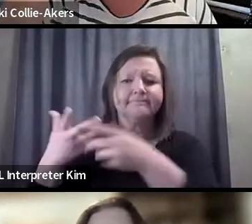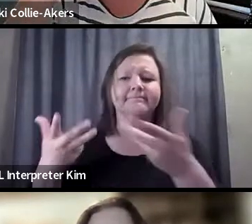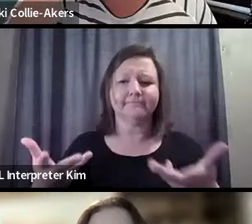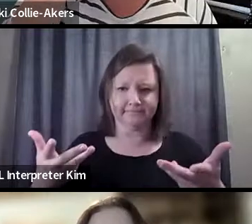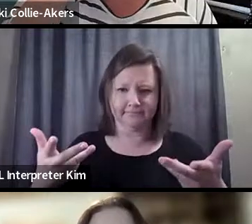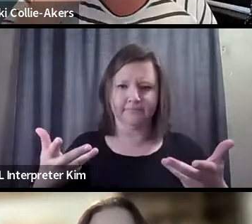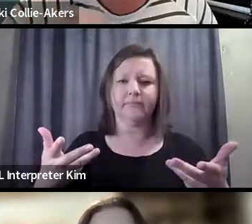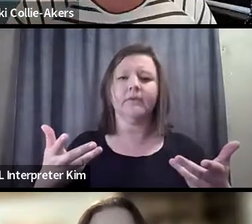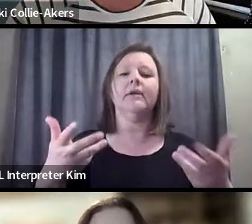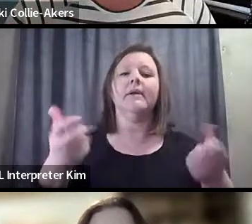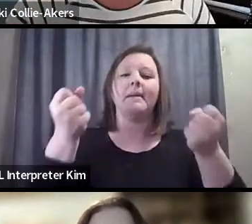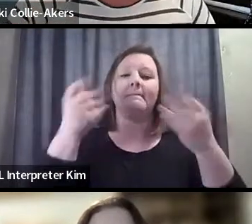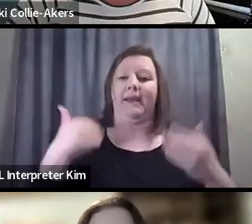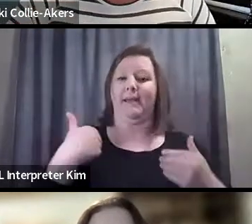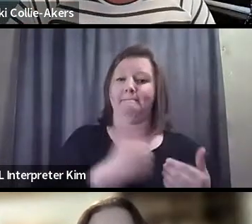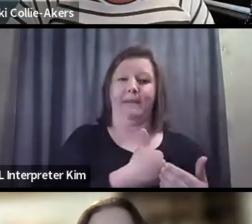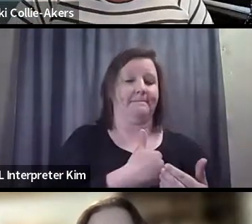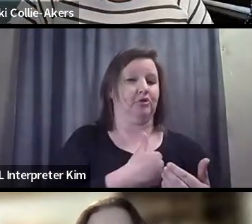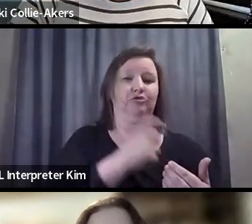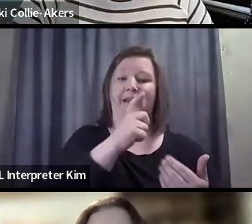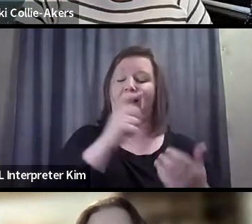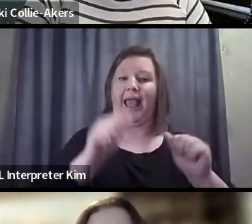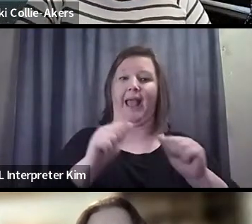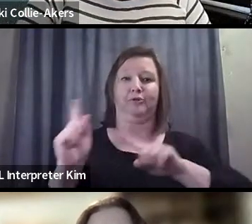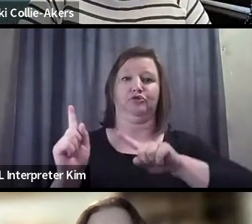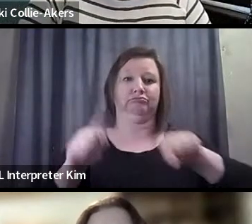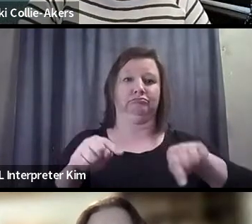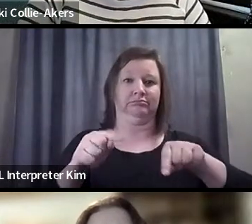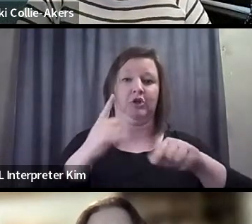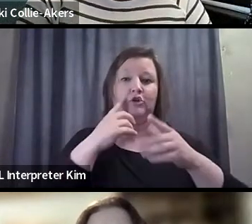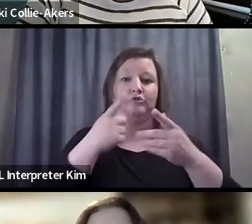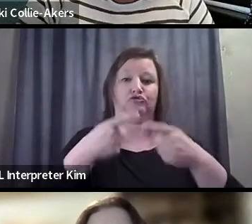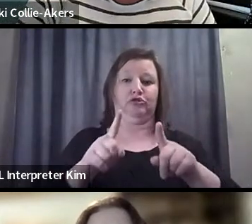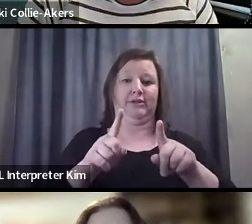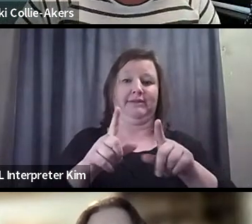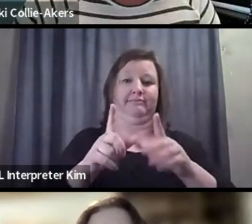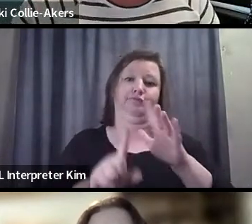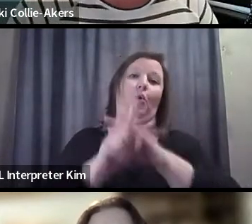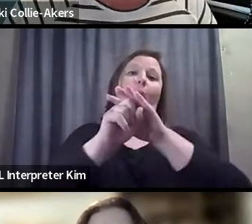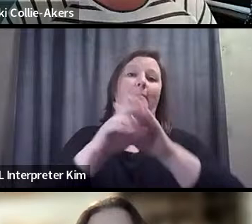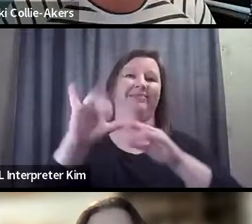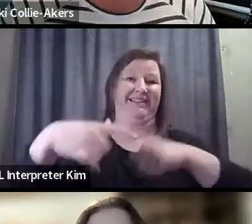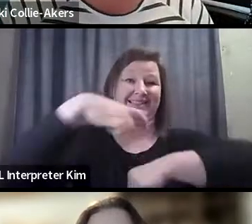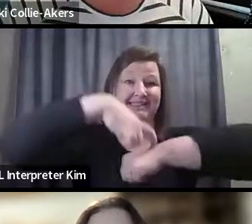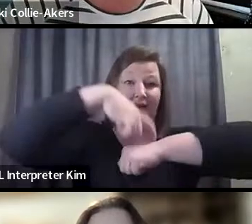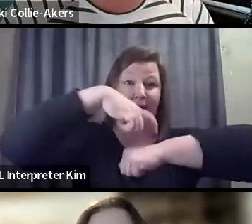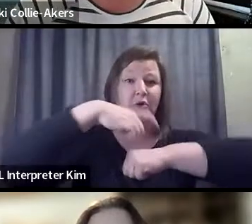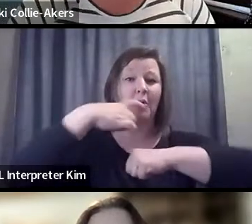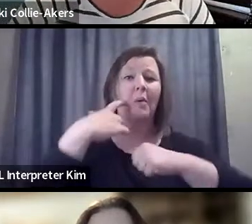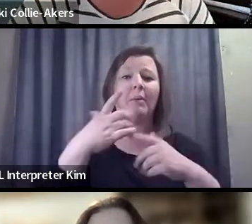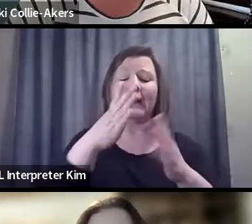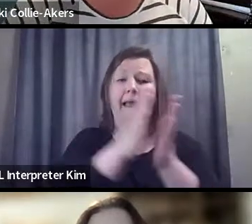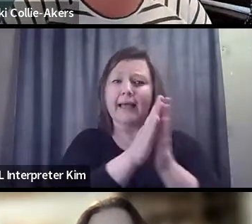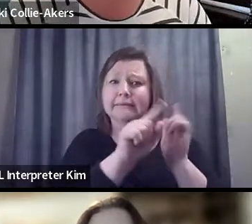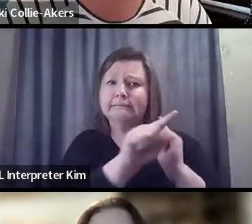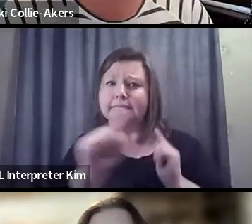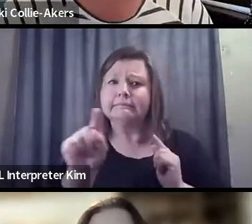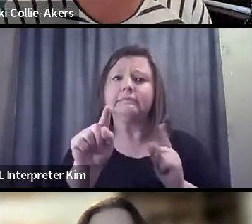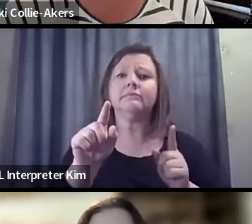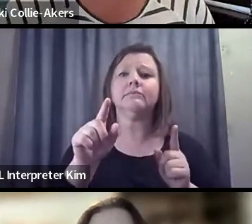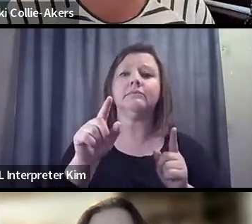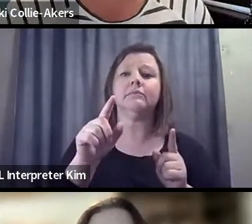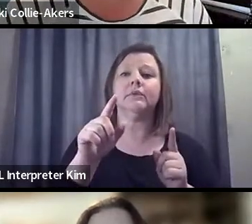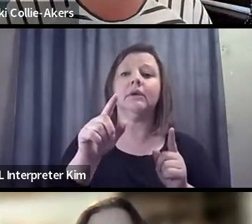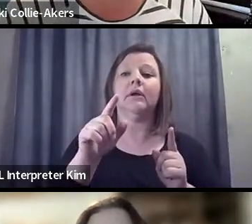we have many members that are not able to attend at this time. So what I'd like to ask of you is that you